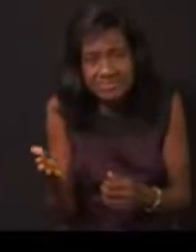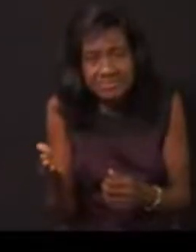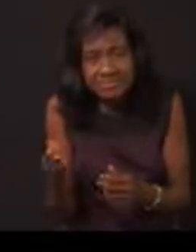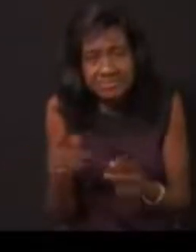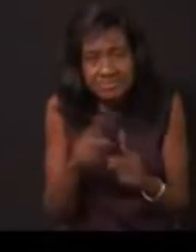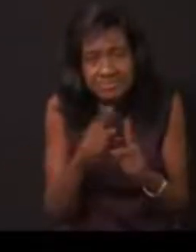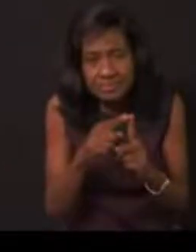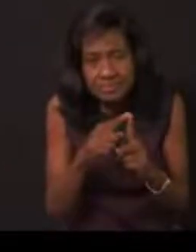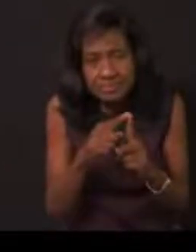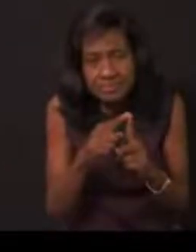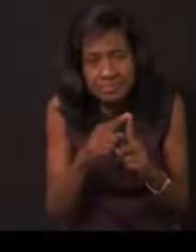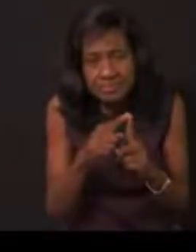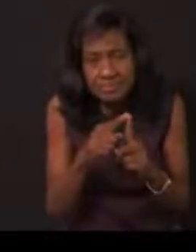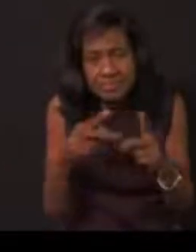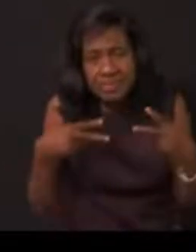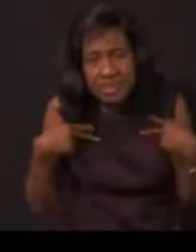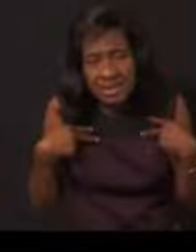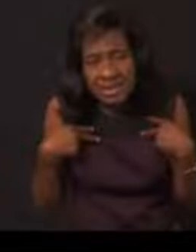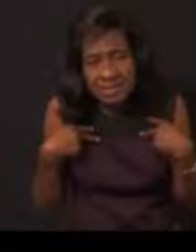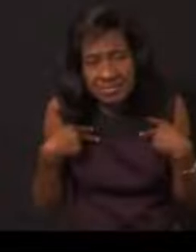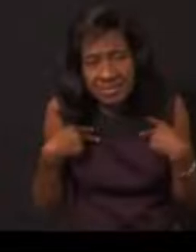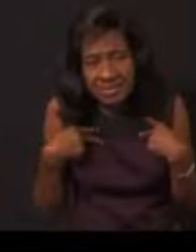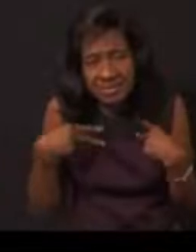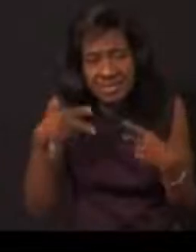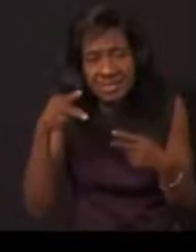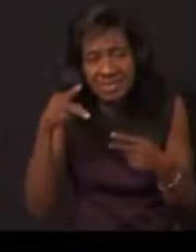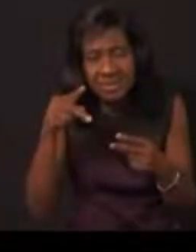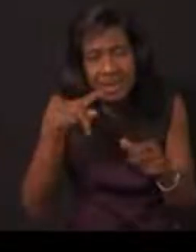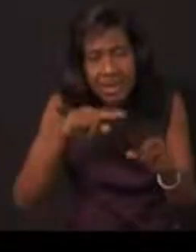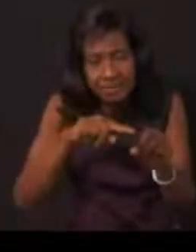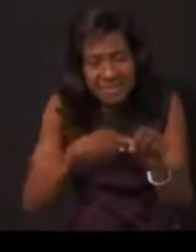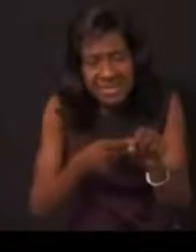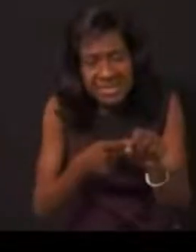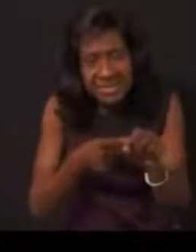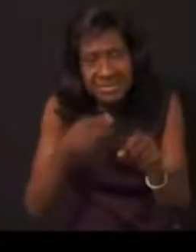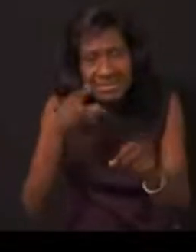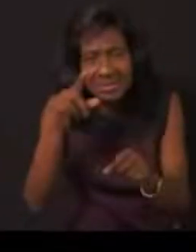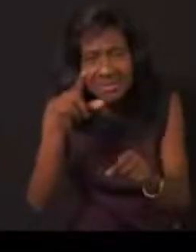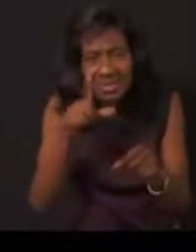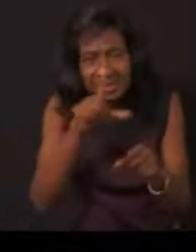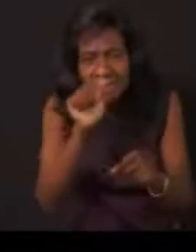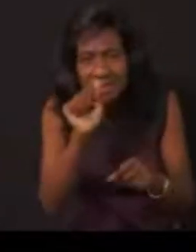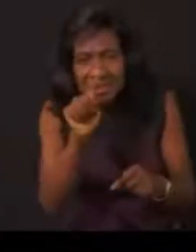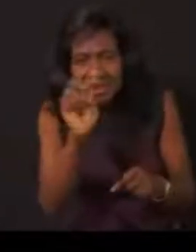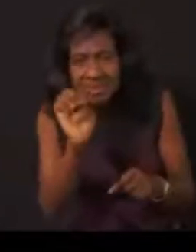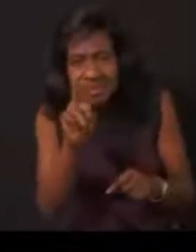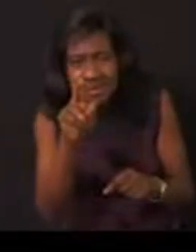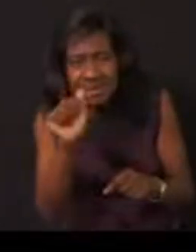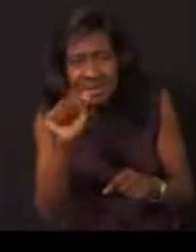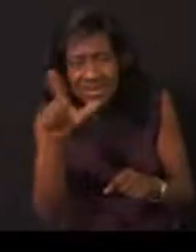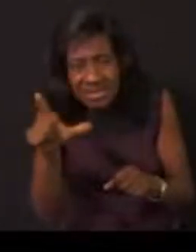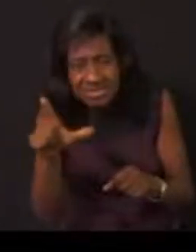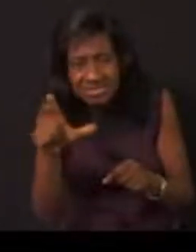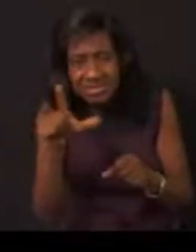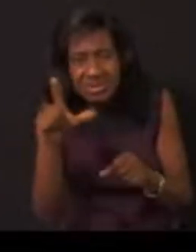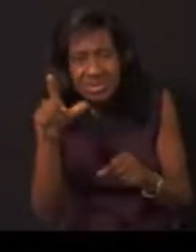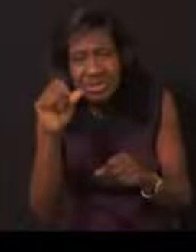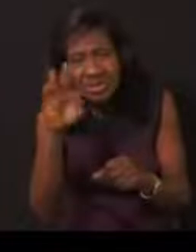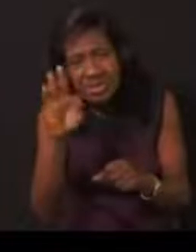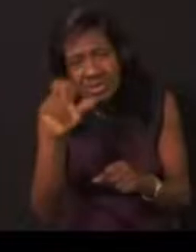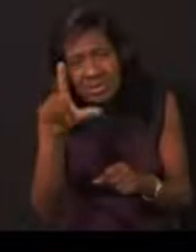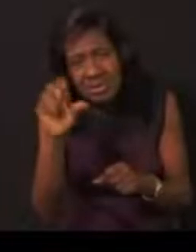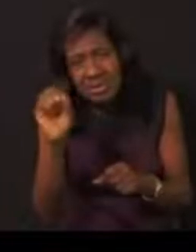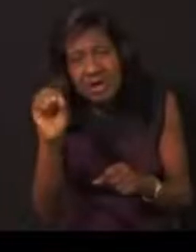be having a pilot for lateral flow tests. We have the arrival of our